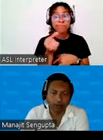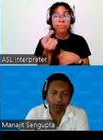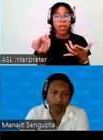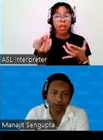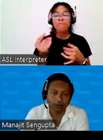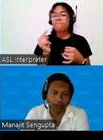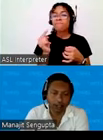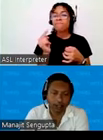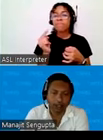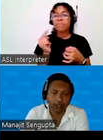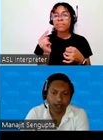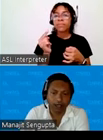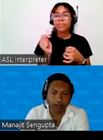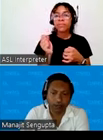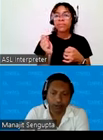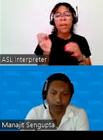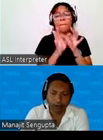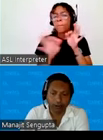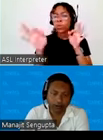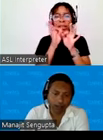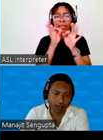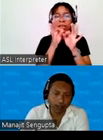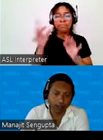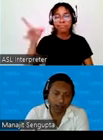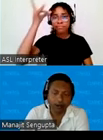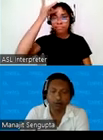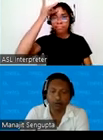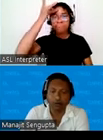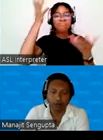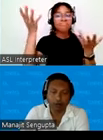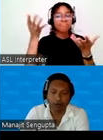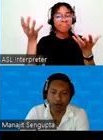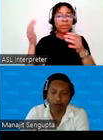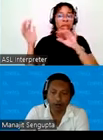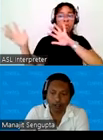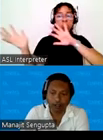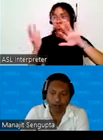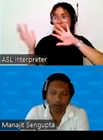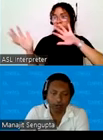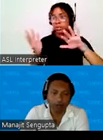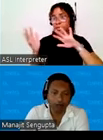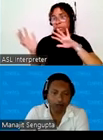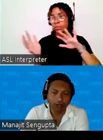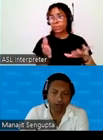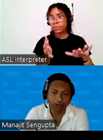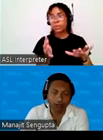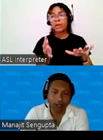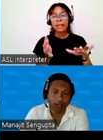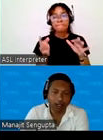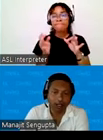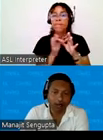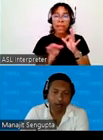one thing to realize is that the wind and also solar varies from location to